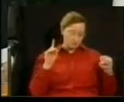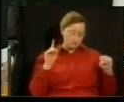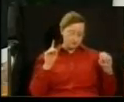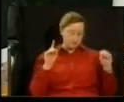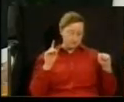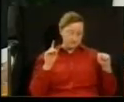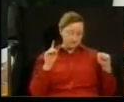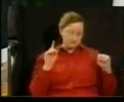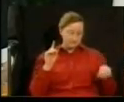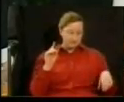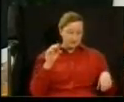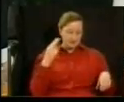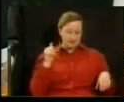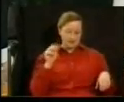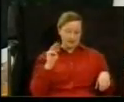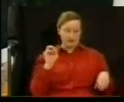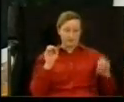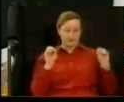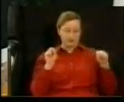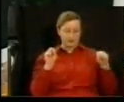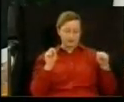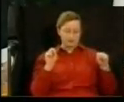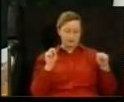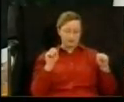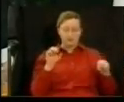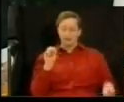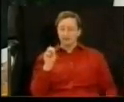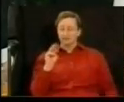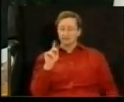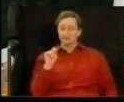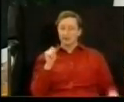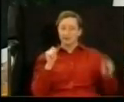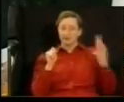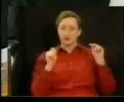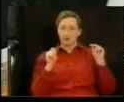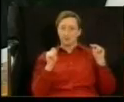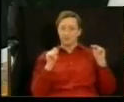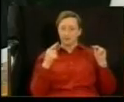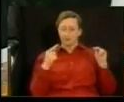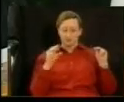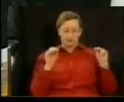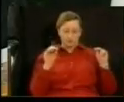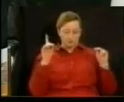Hammond, Commissioner Smith, No. Commissioner Guda,